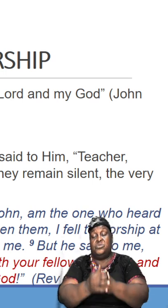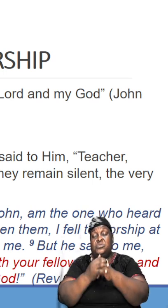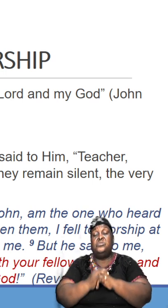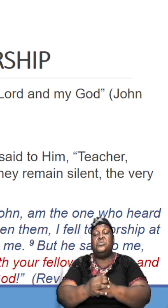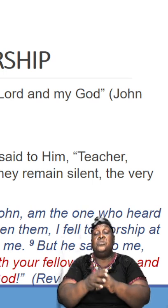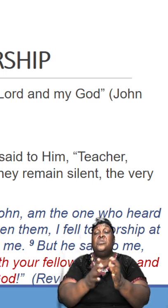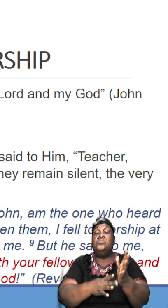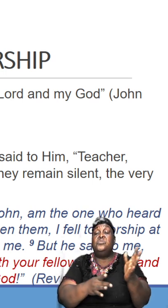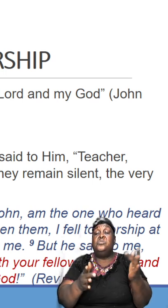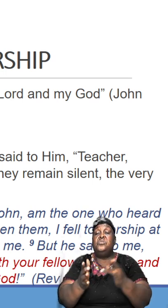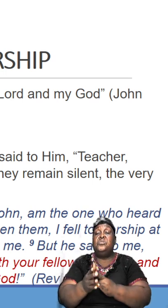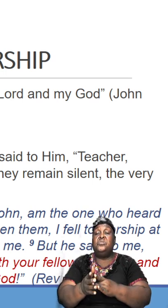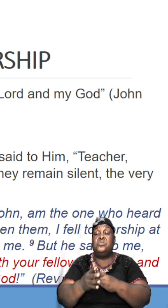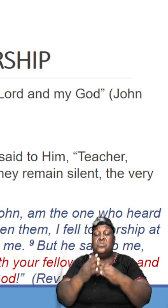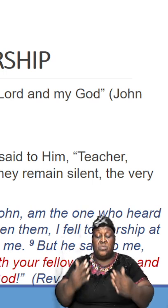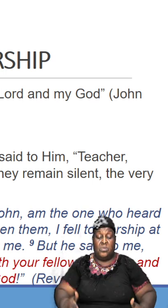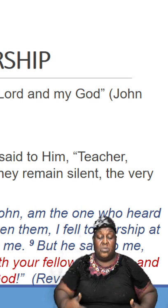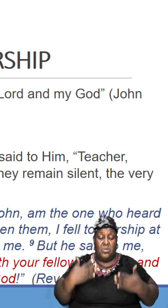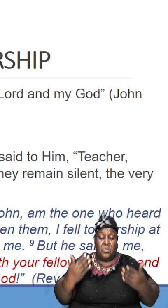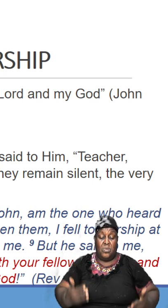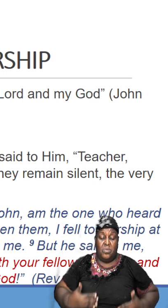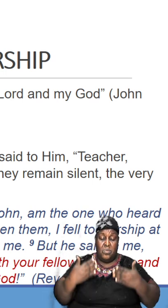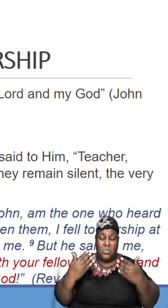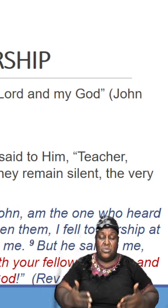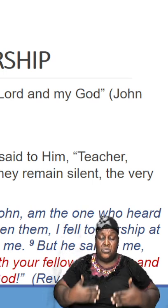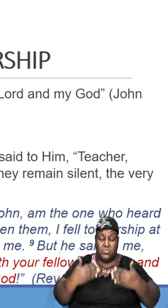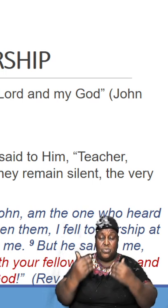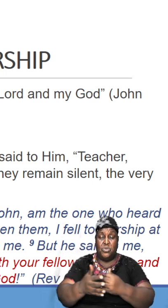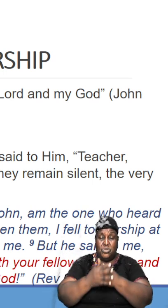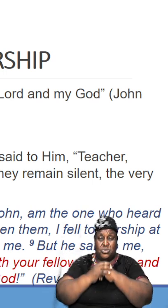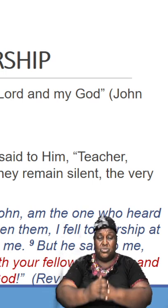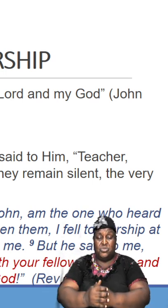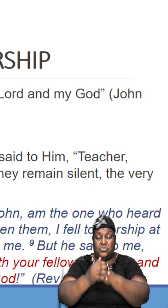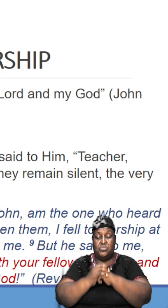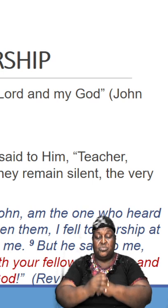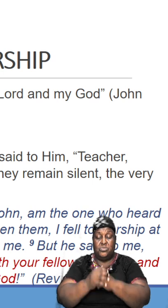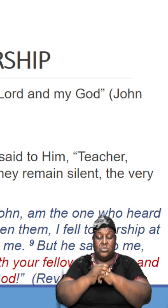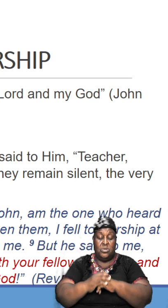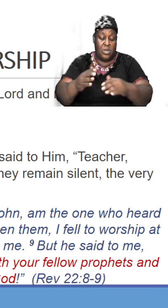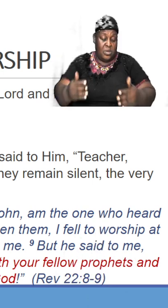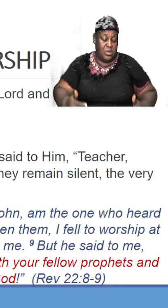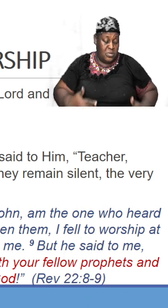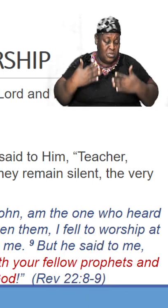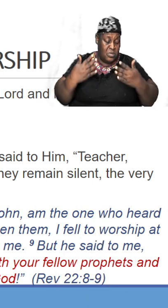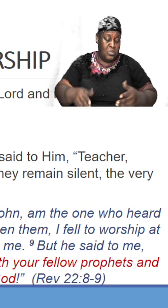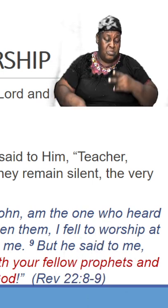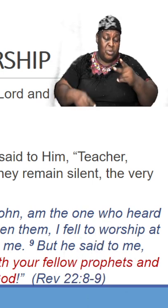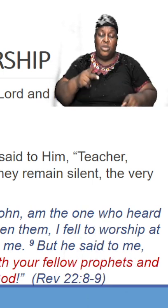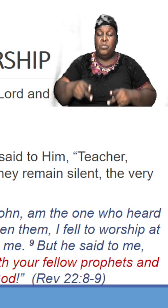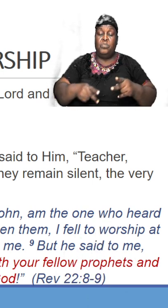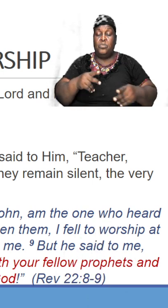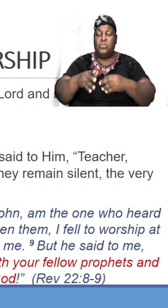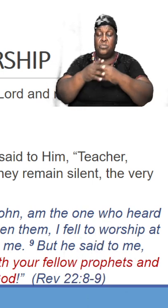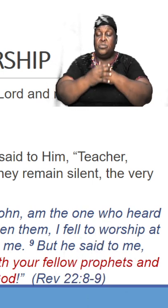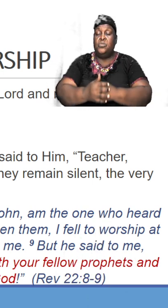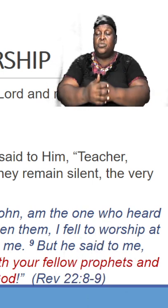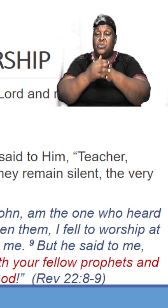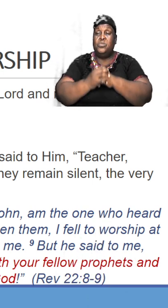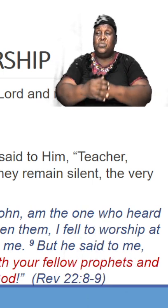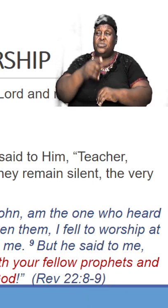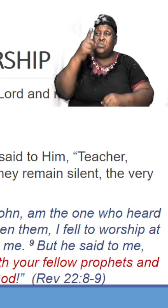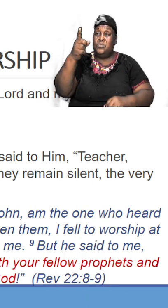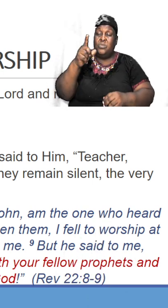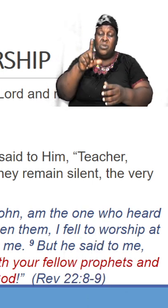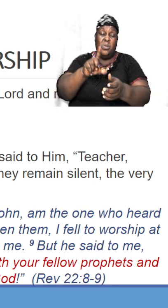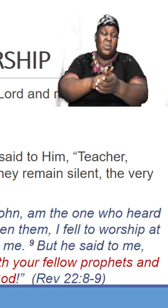but Jesus encouraged worship. He encouraged people to worship him. Look at Luke 19 verse